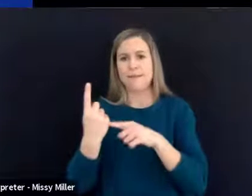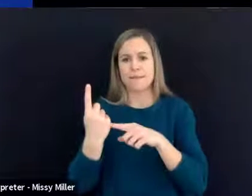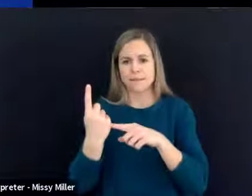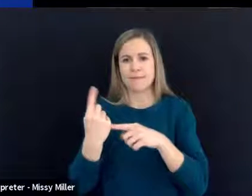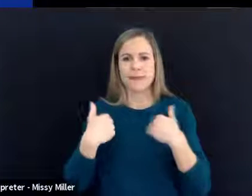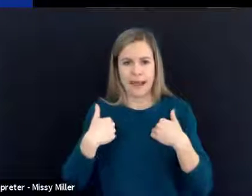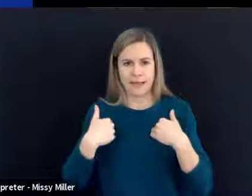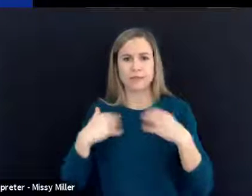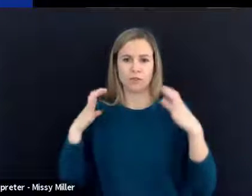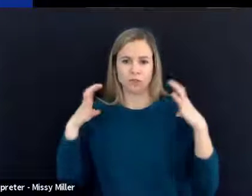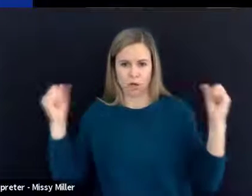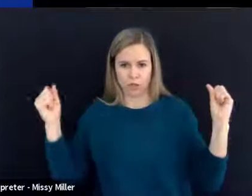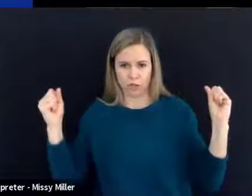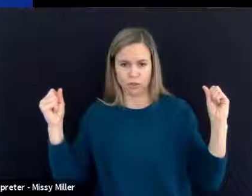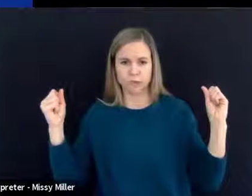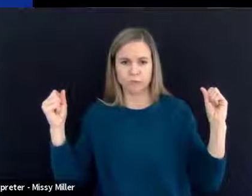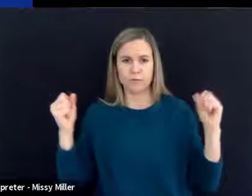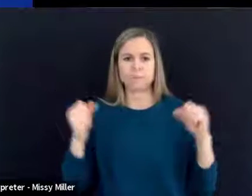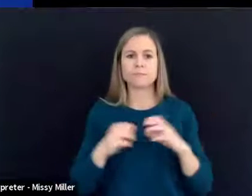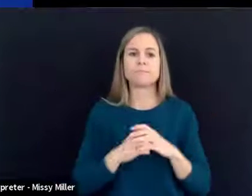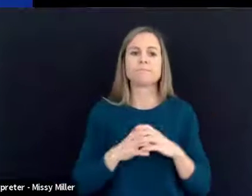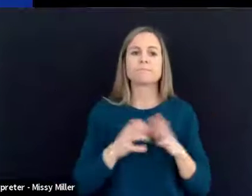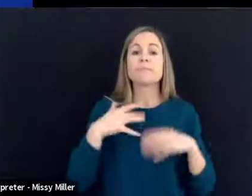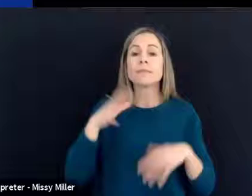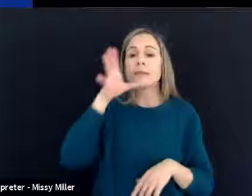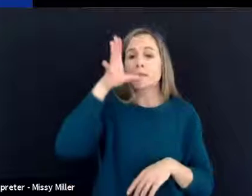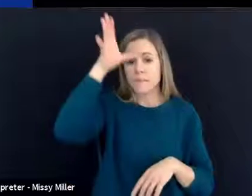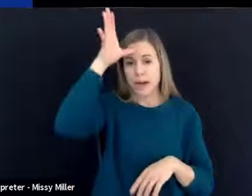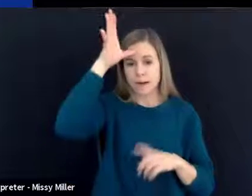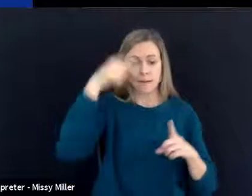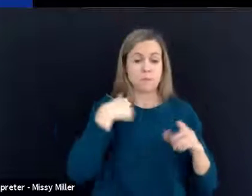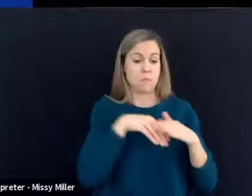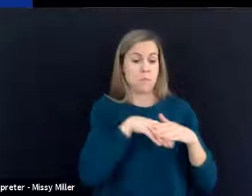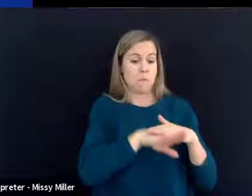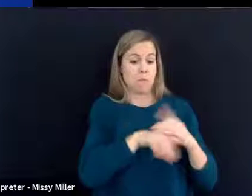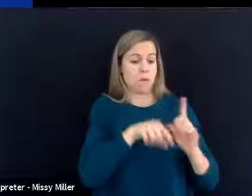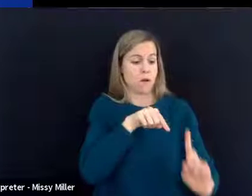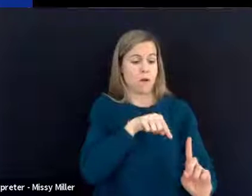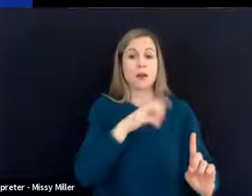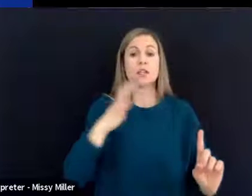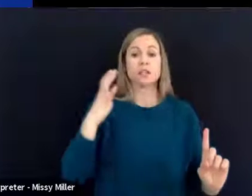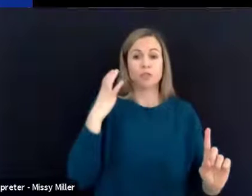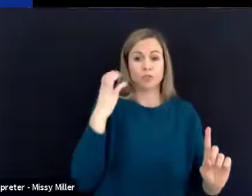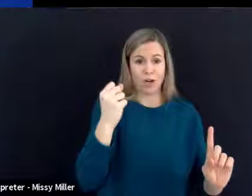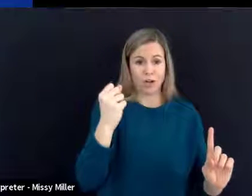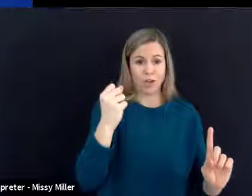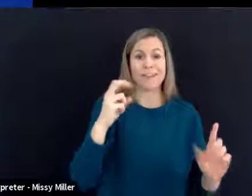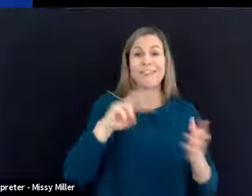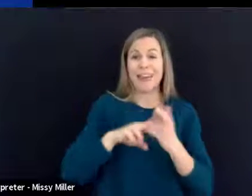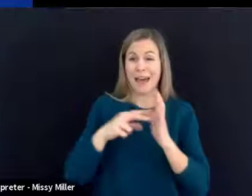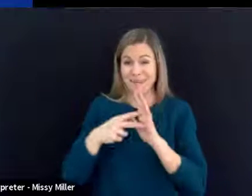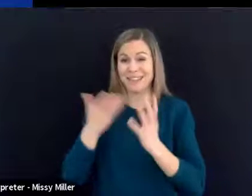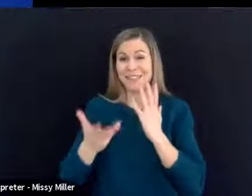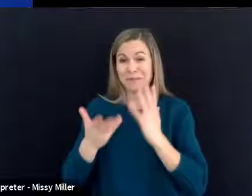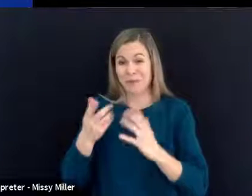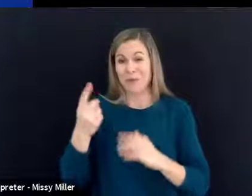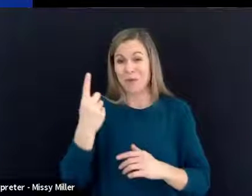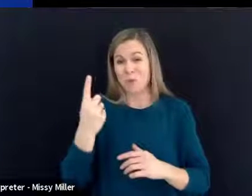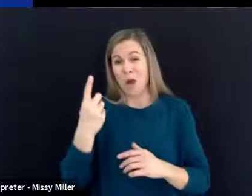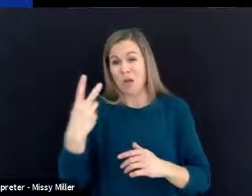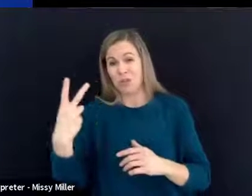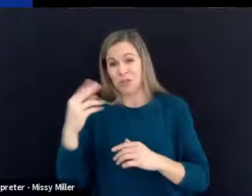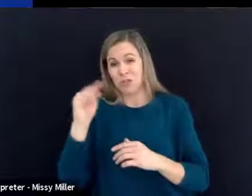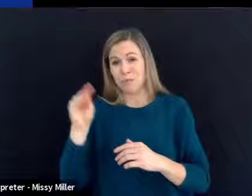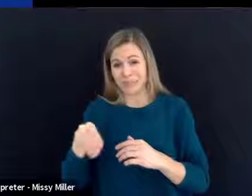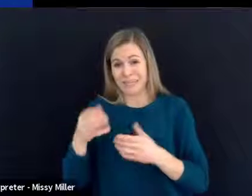syndrome is. Parents who have one child with CHARGE, they have about a 1 to 2% chance of